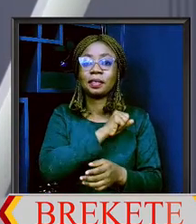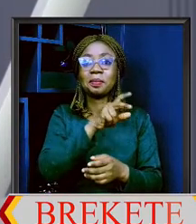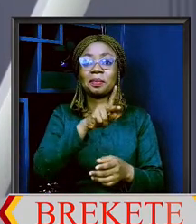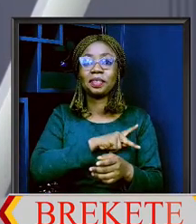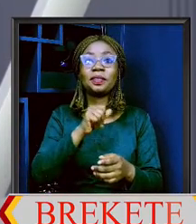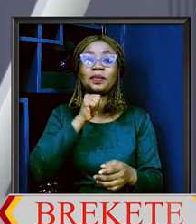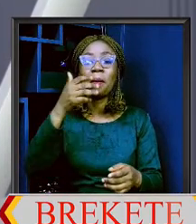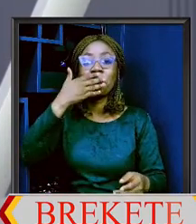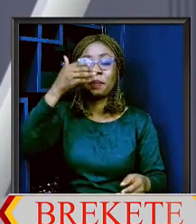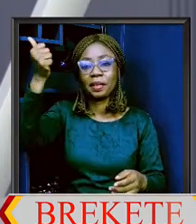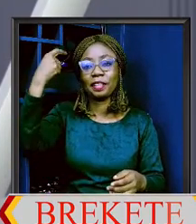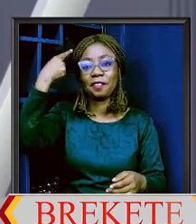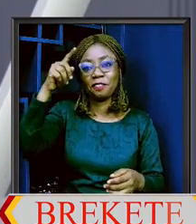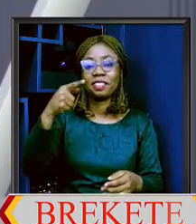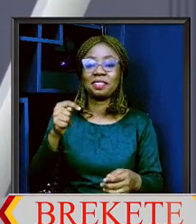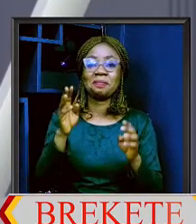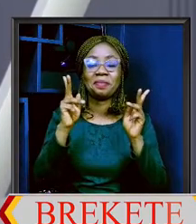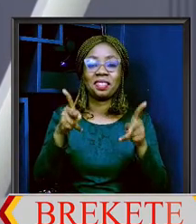for the